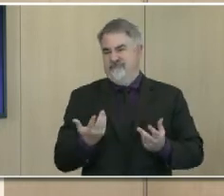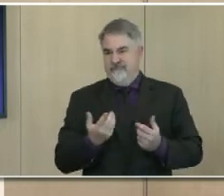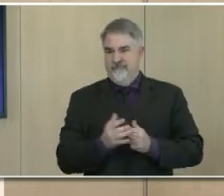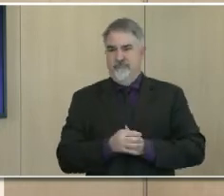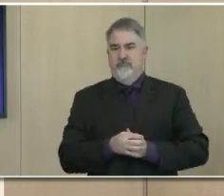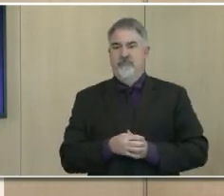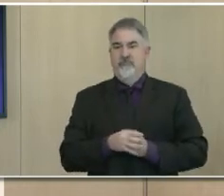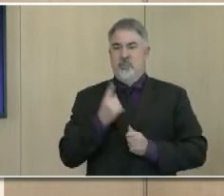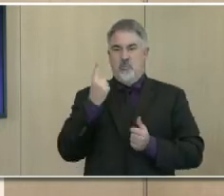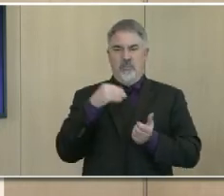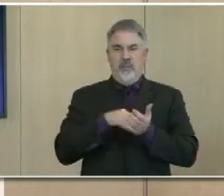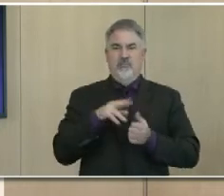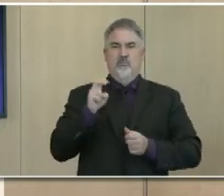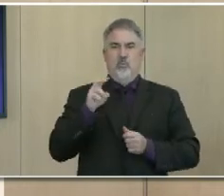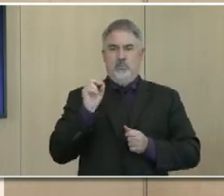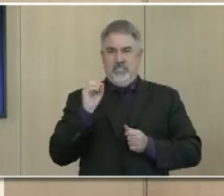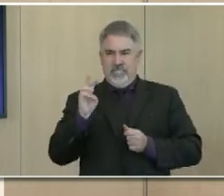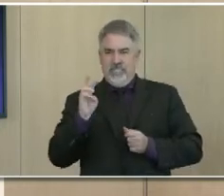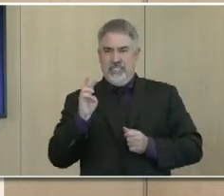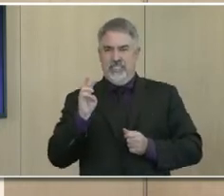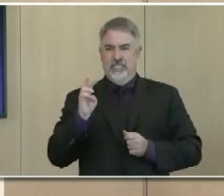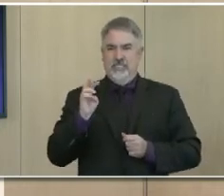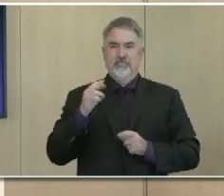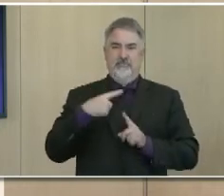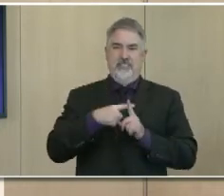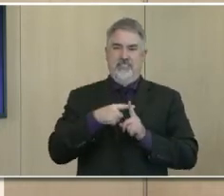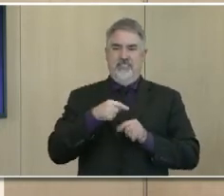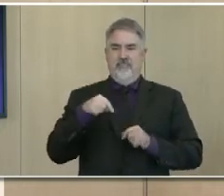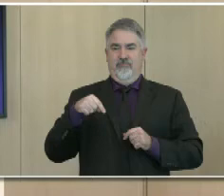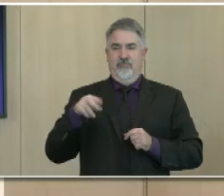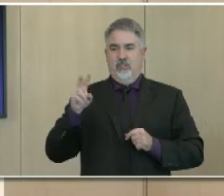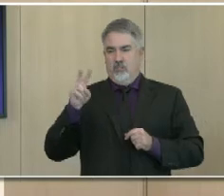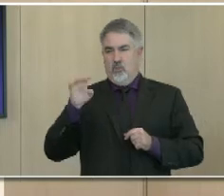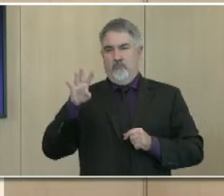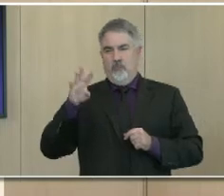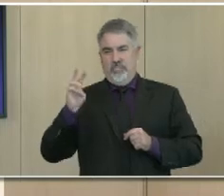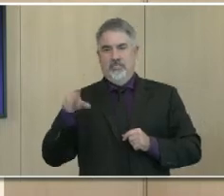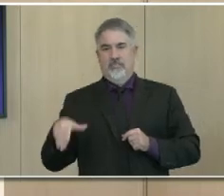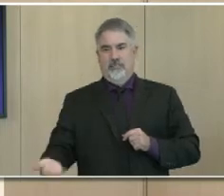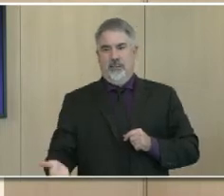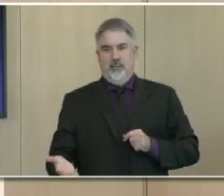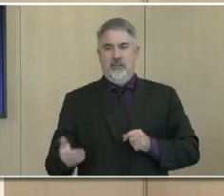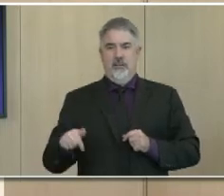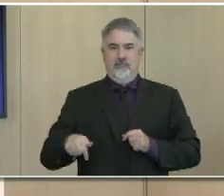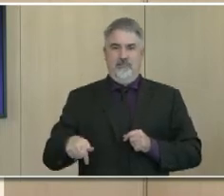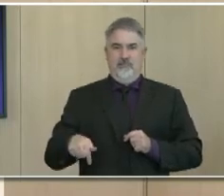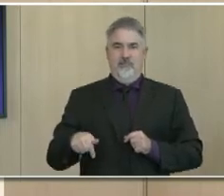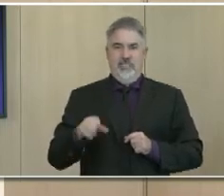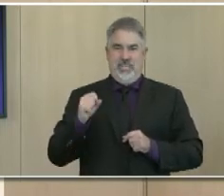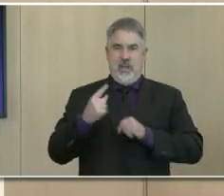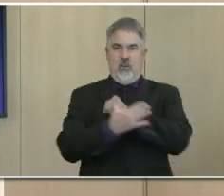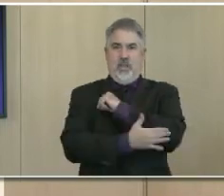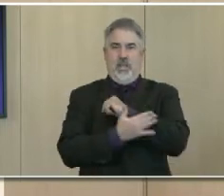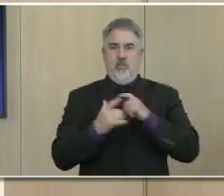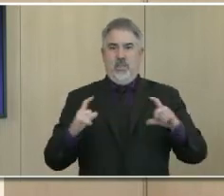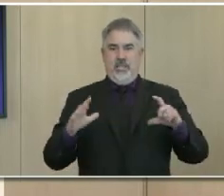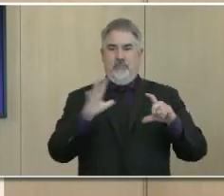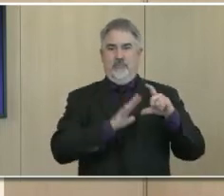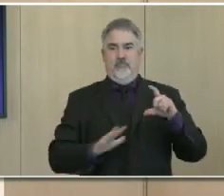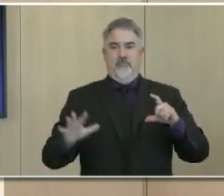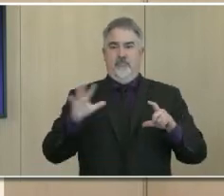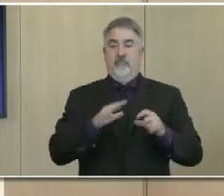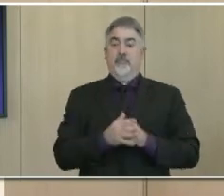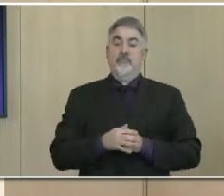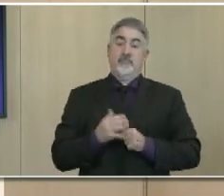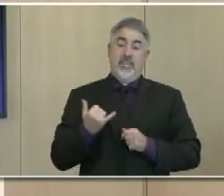11,206 positive cases, which includes 246 deaths. And today, the County of San Diego also has